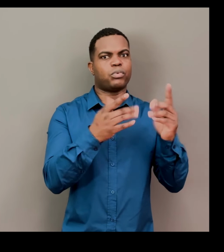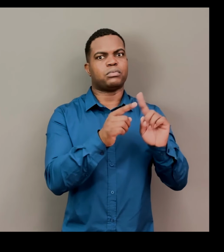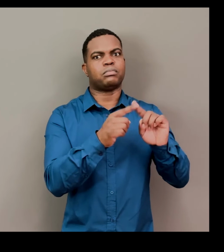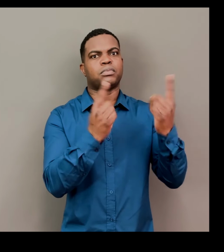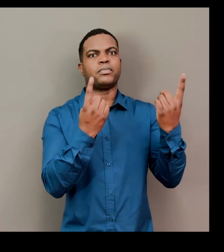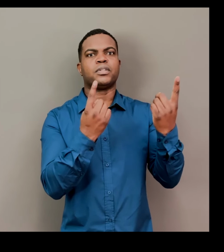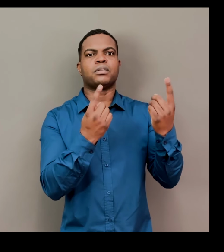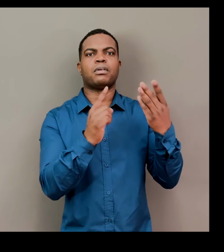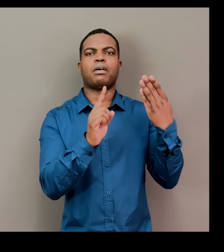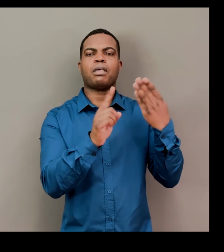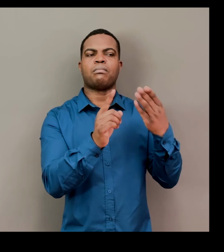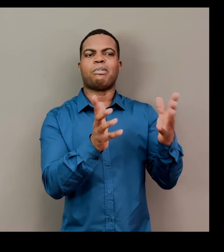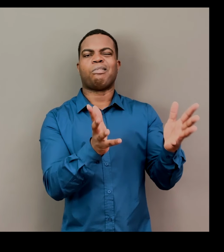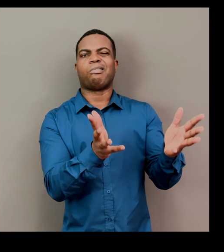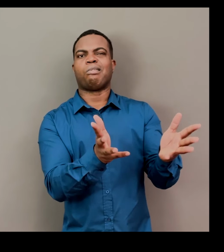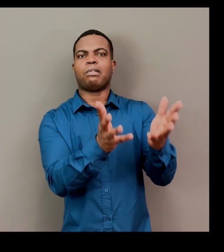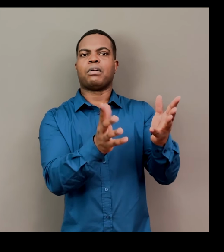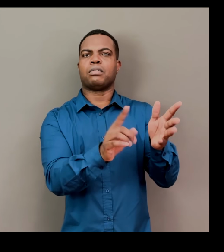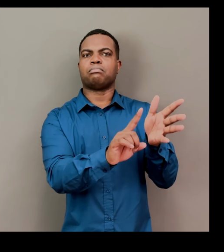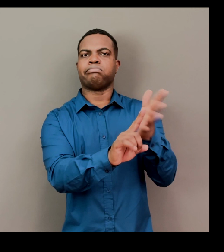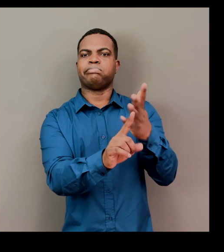Regulation of social media.